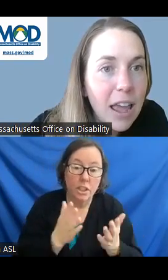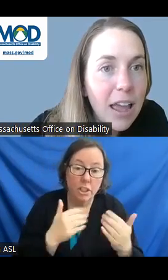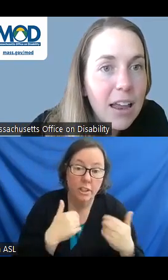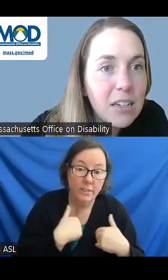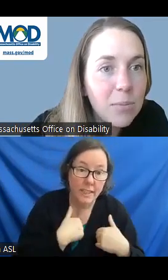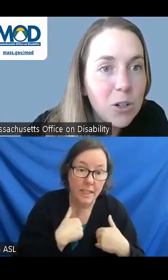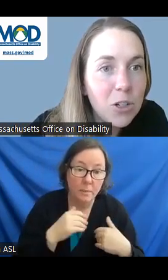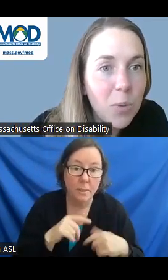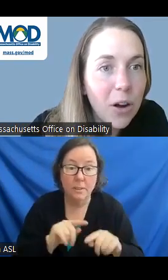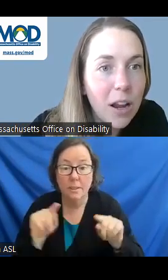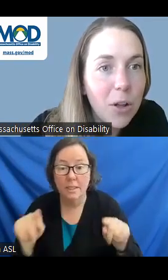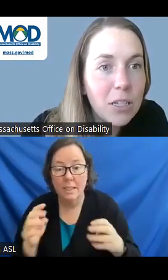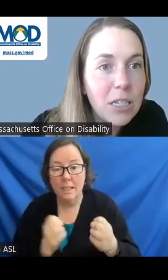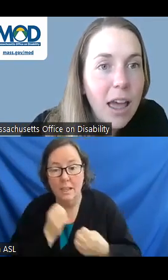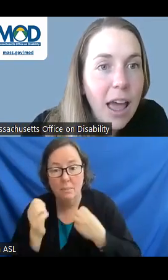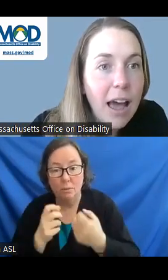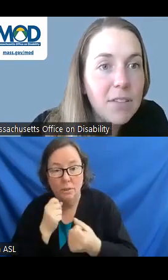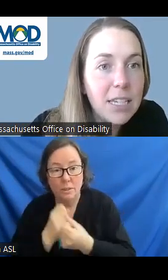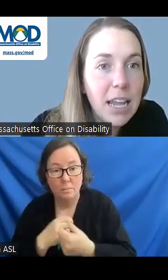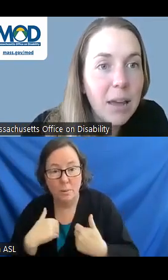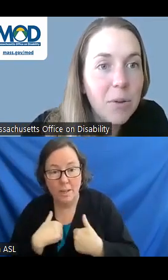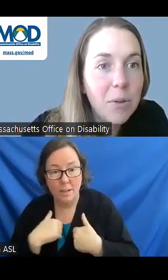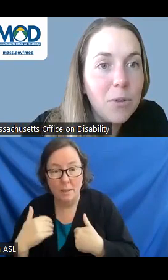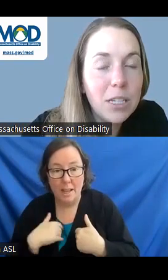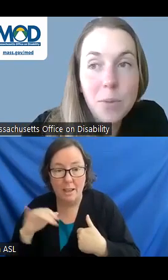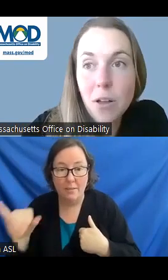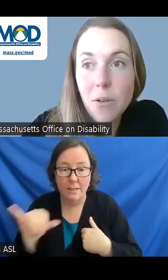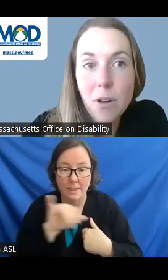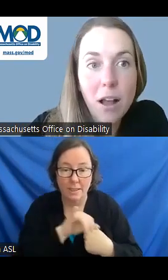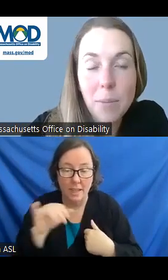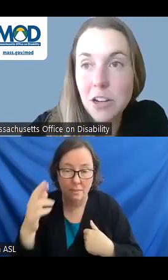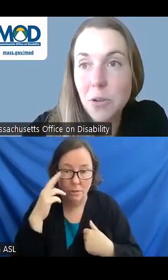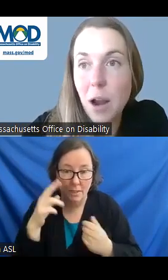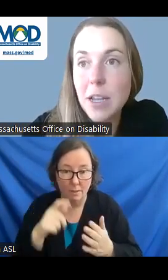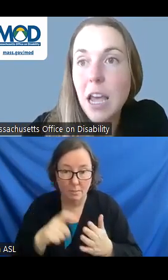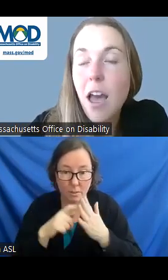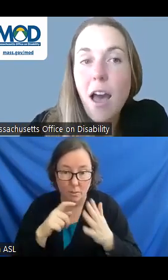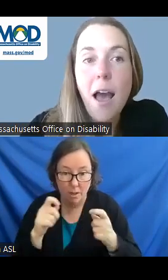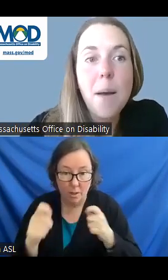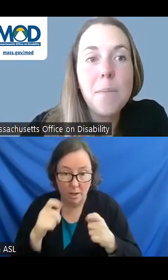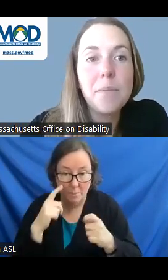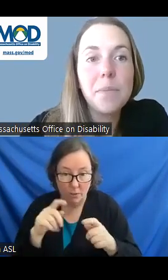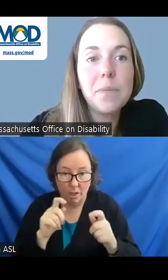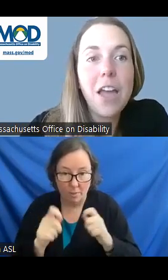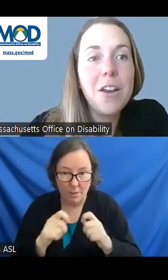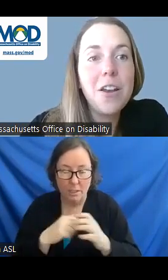animals and emotional support animals have the same reasonable accommodation requirements?